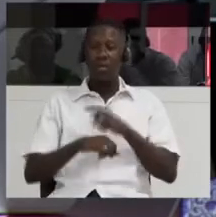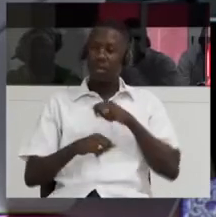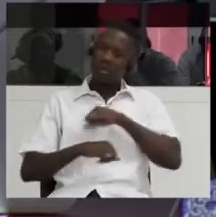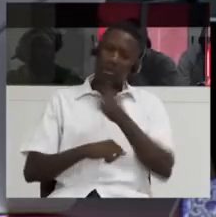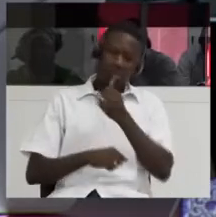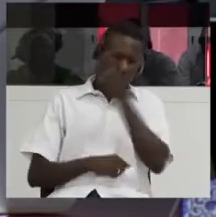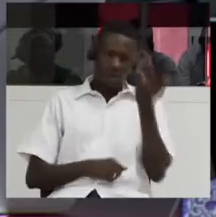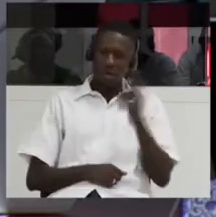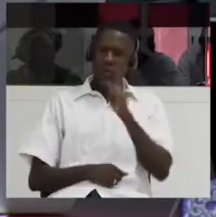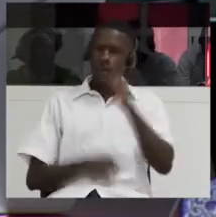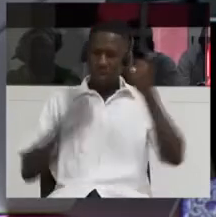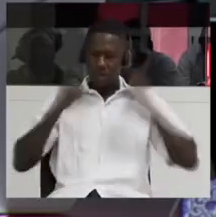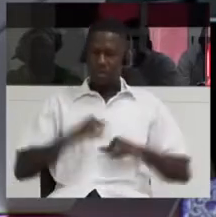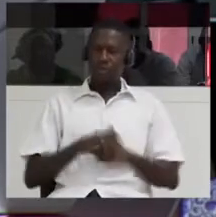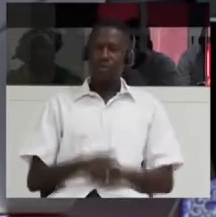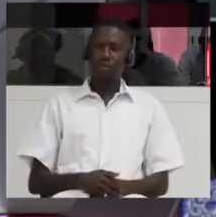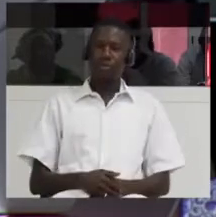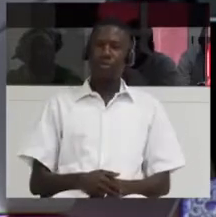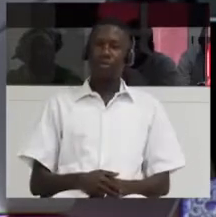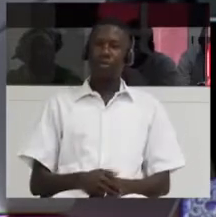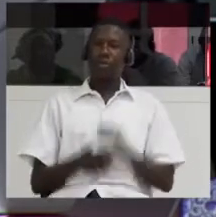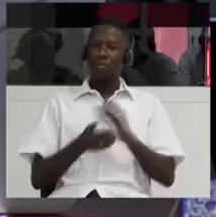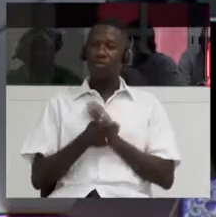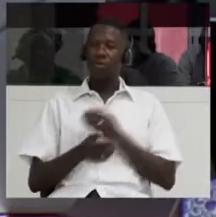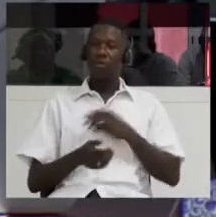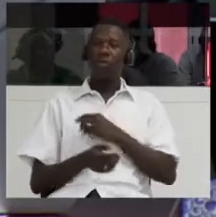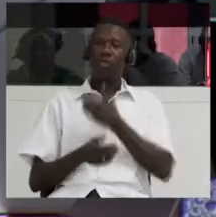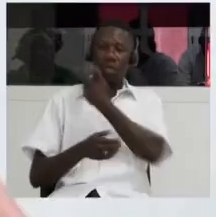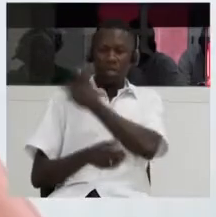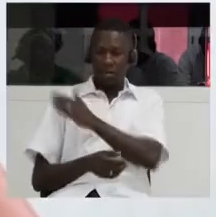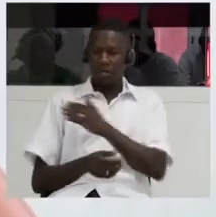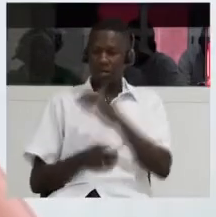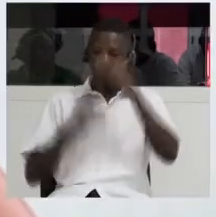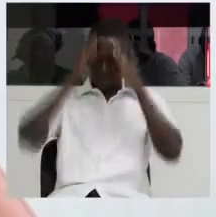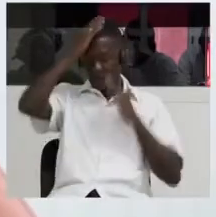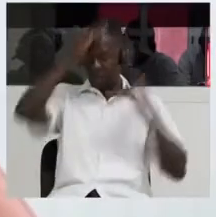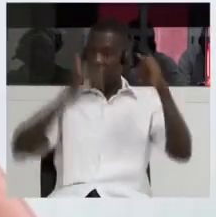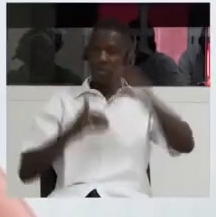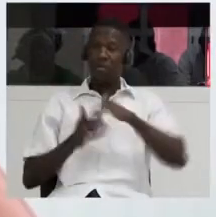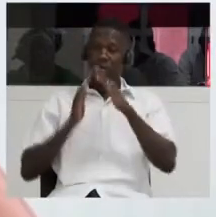happened? Before we left the barracks, word was being circulated that